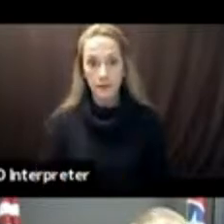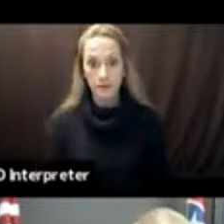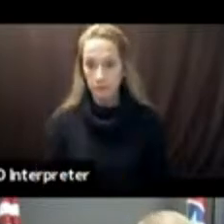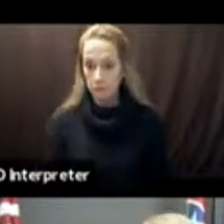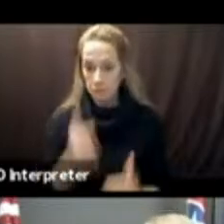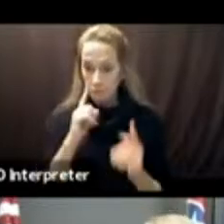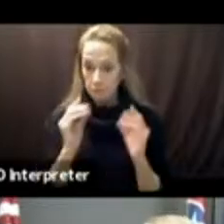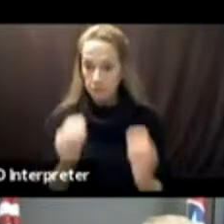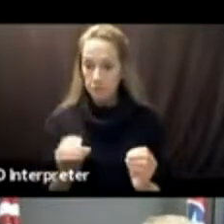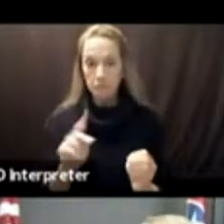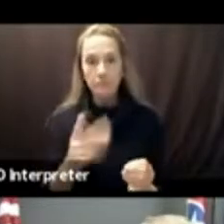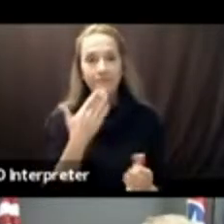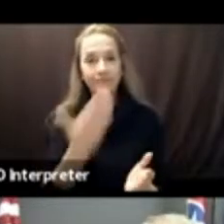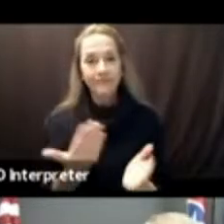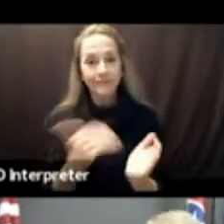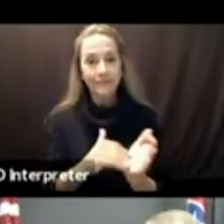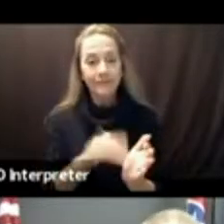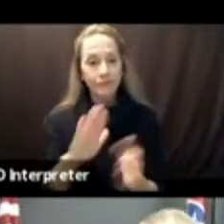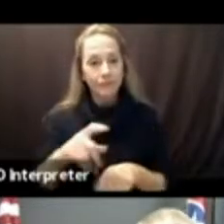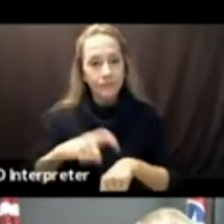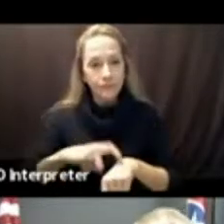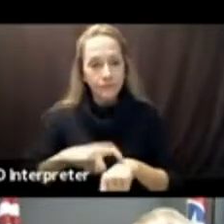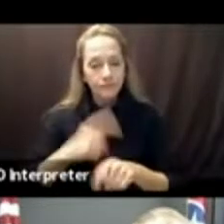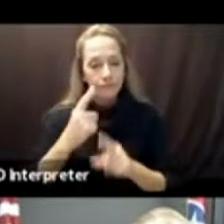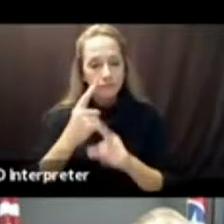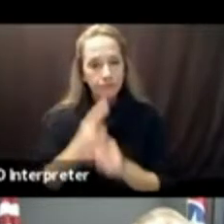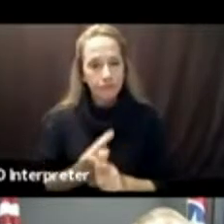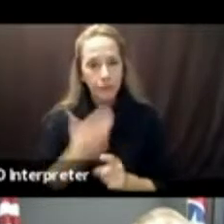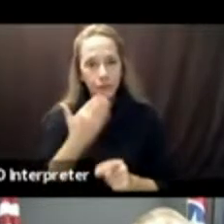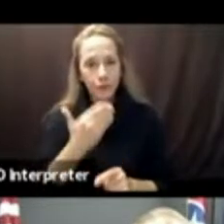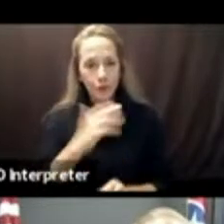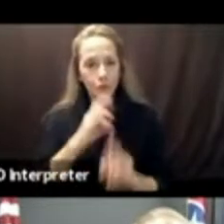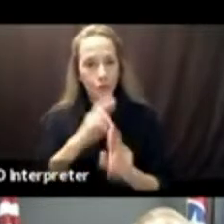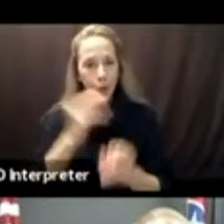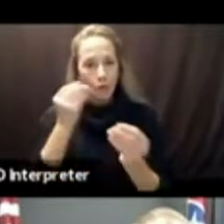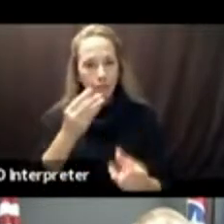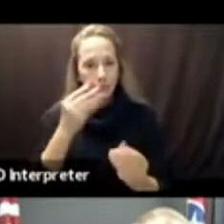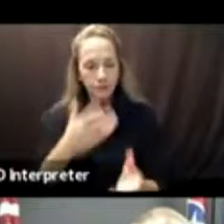If not, thanks again for your timely report. We always appreciate it.